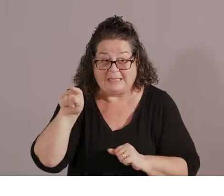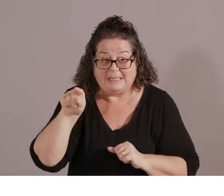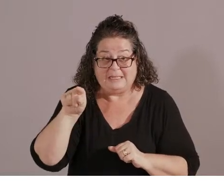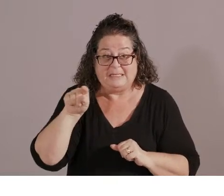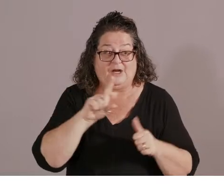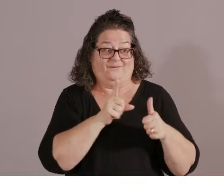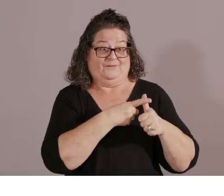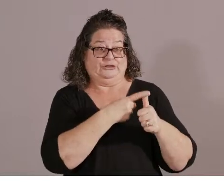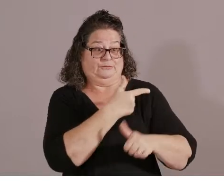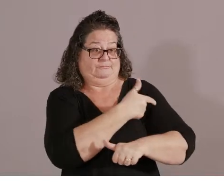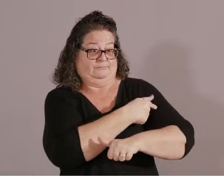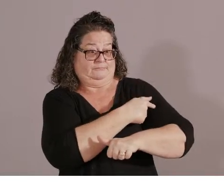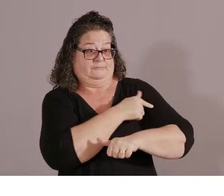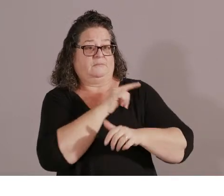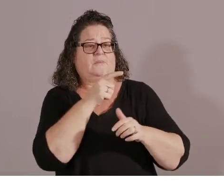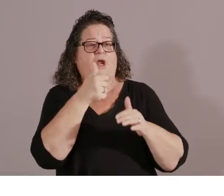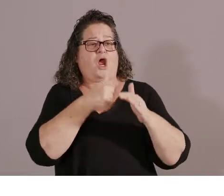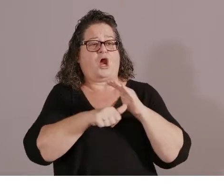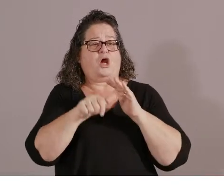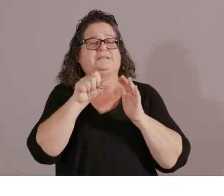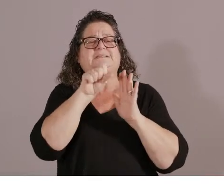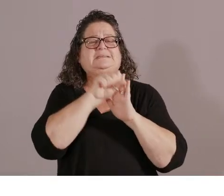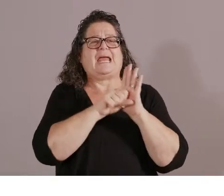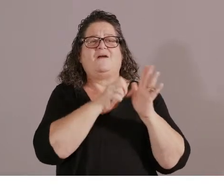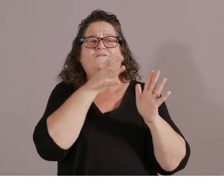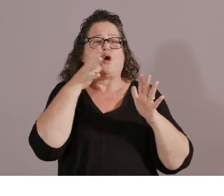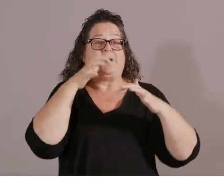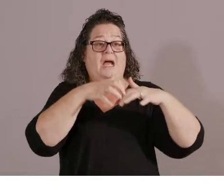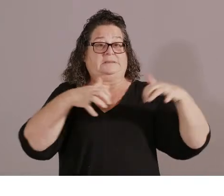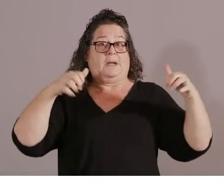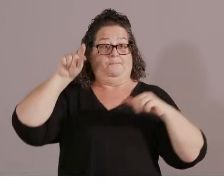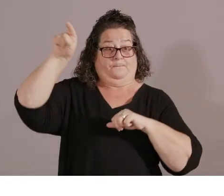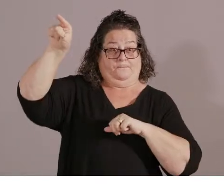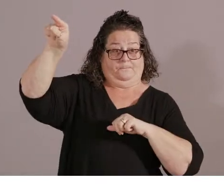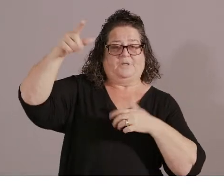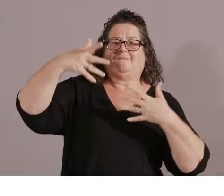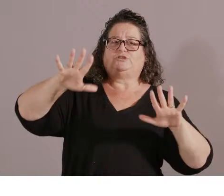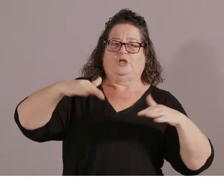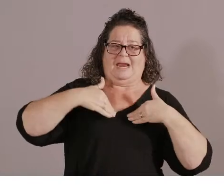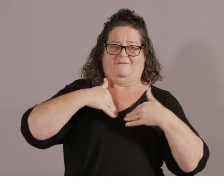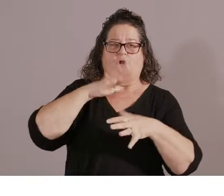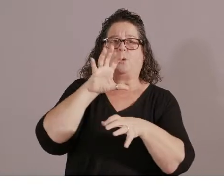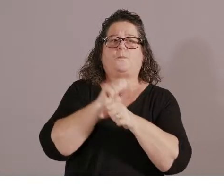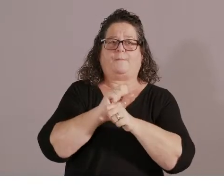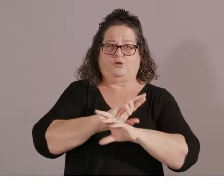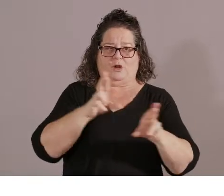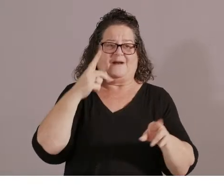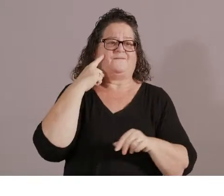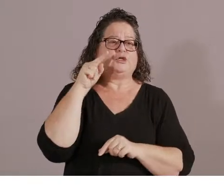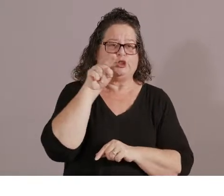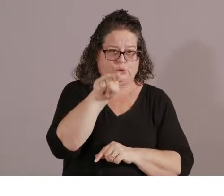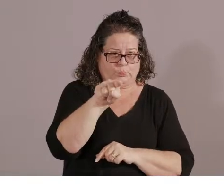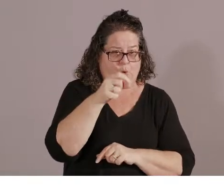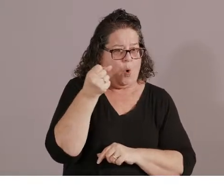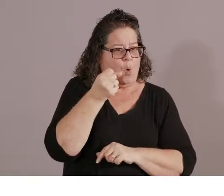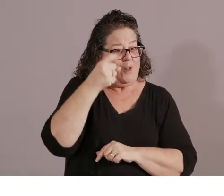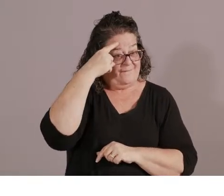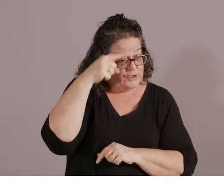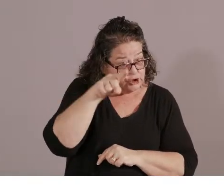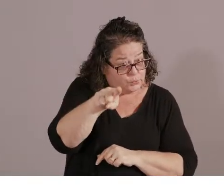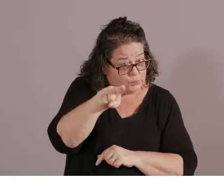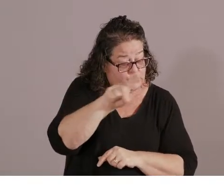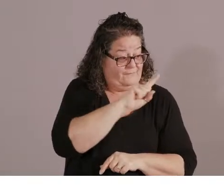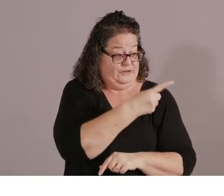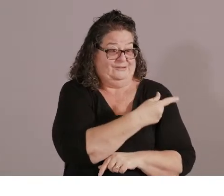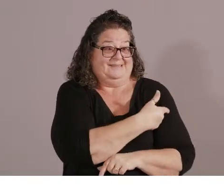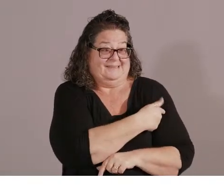at State Farm Stadium, there is an appointment waiting for you. We are holding appointments for all those that have received their first dose at State